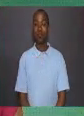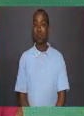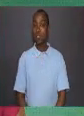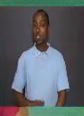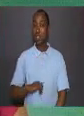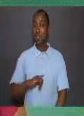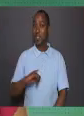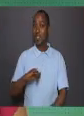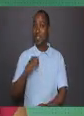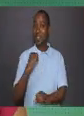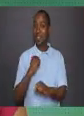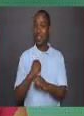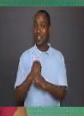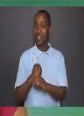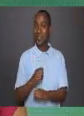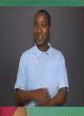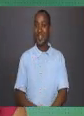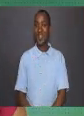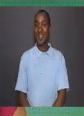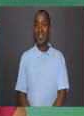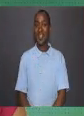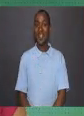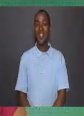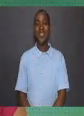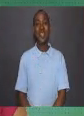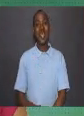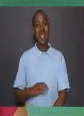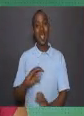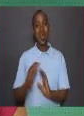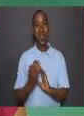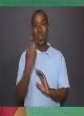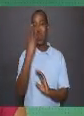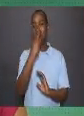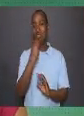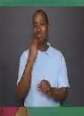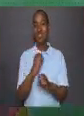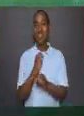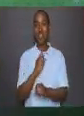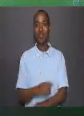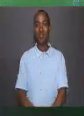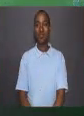down the same answer? If so, great job.